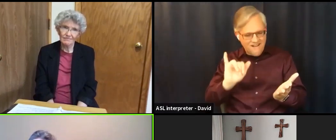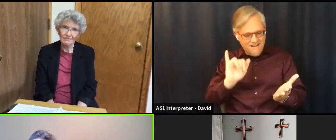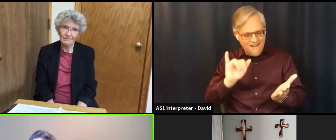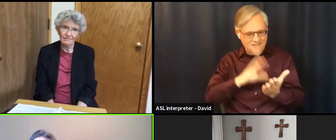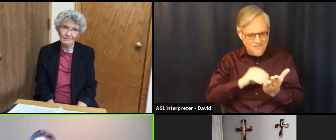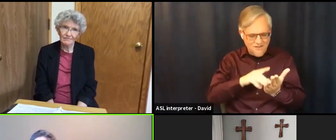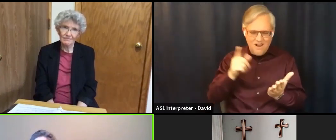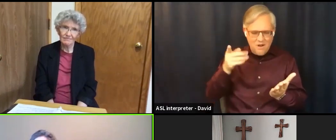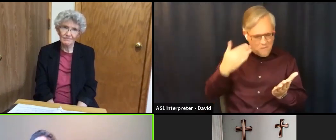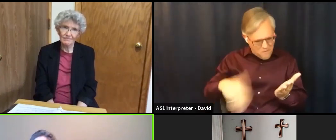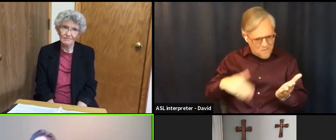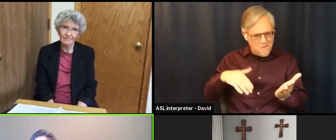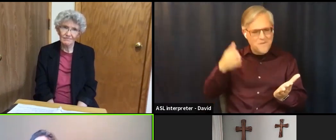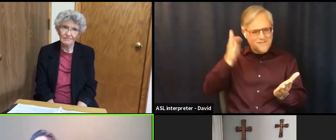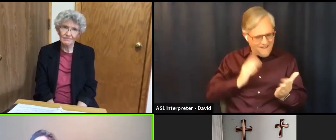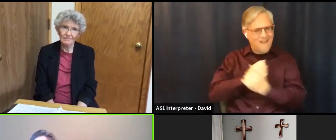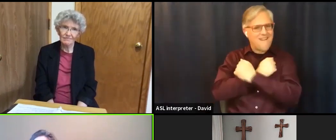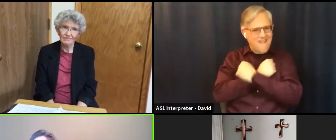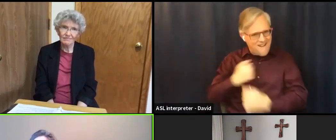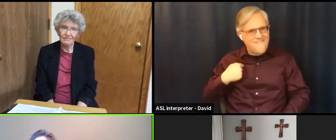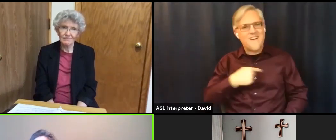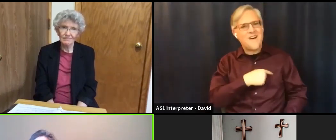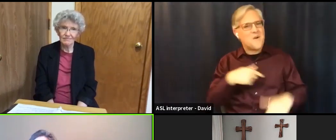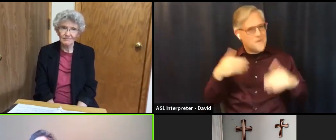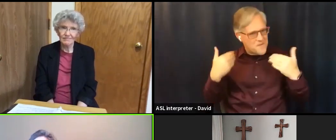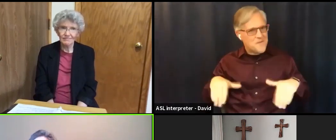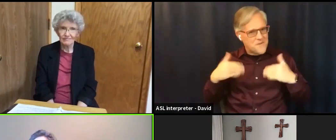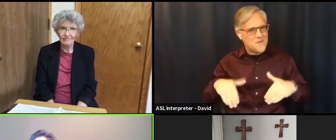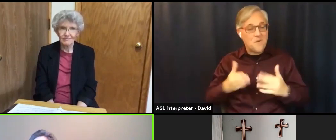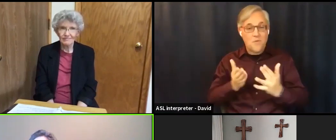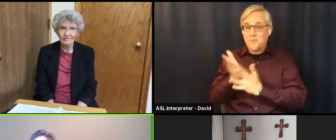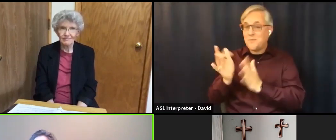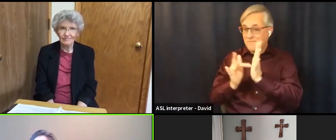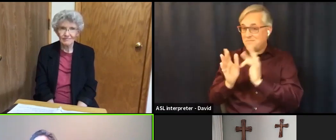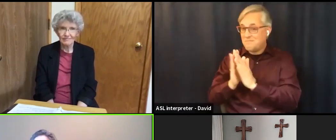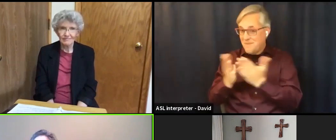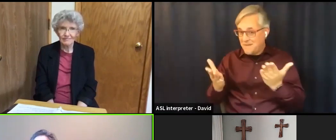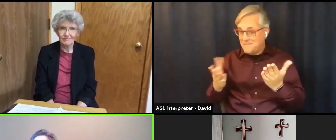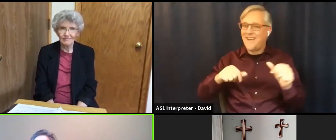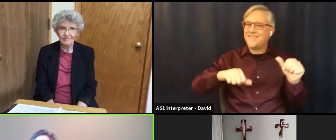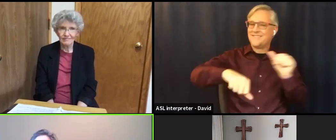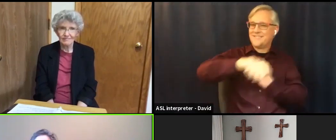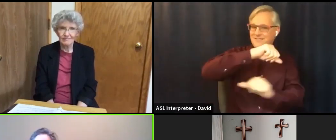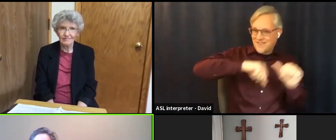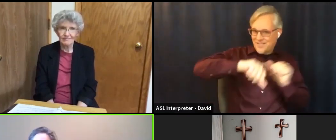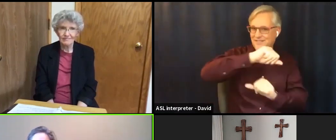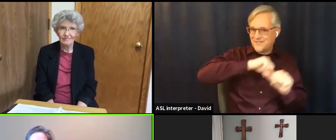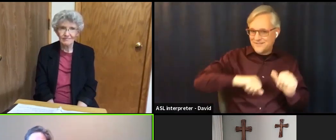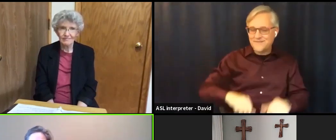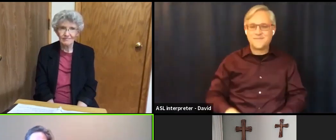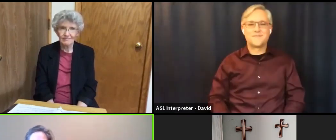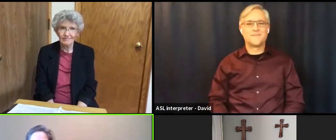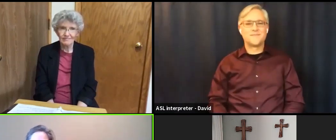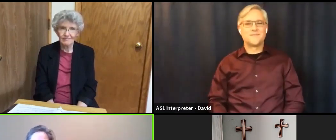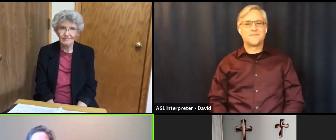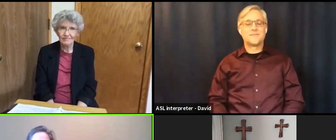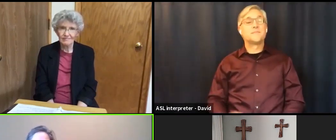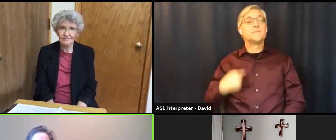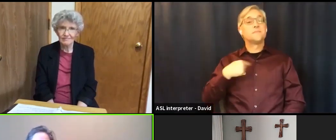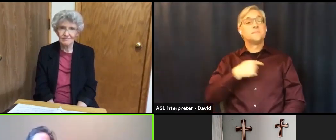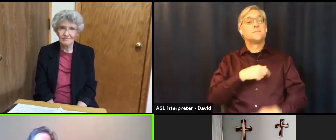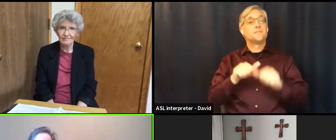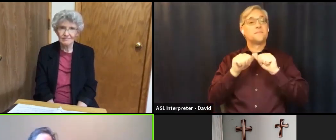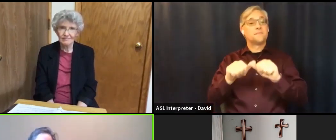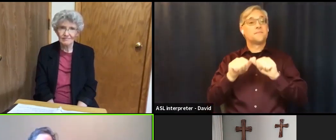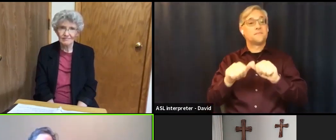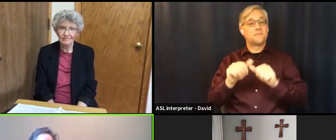for us. So we continue in our Easter